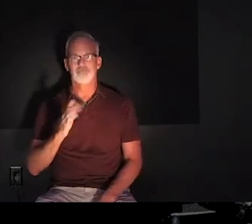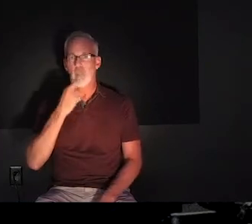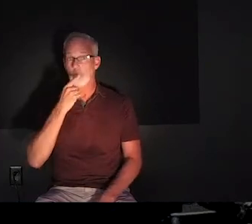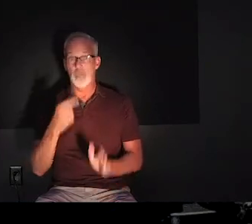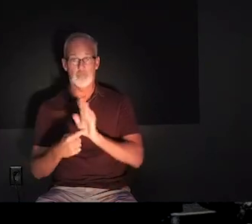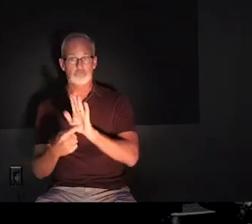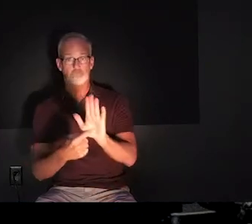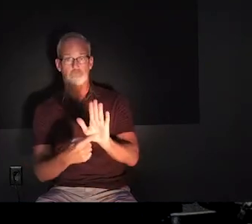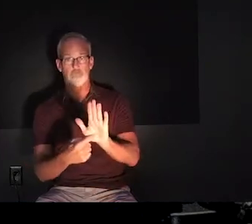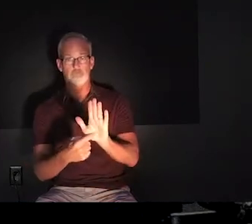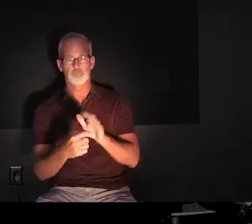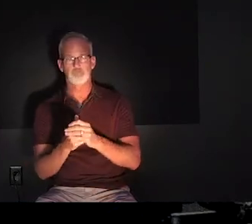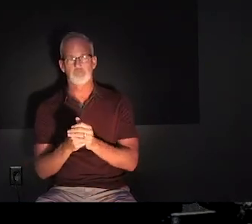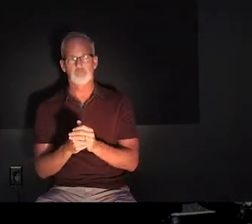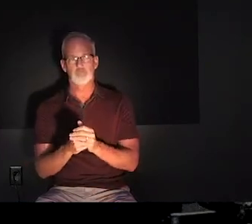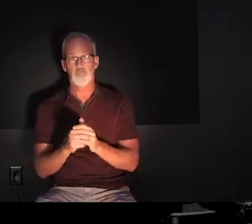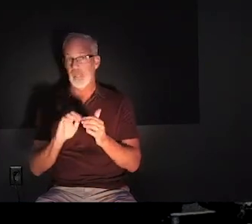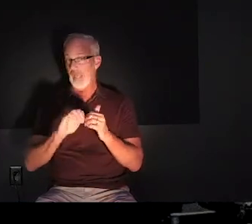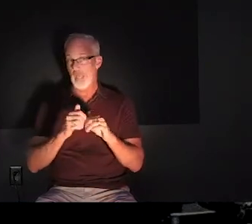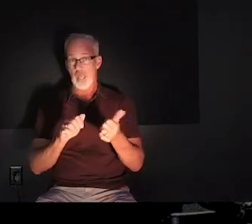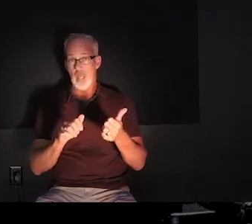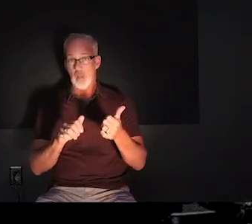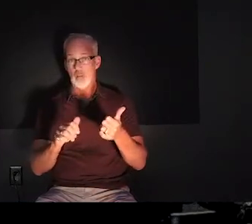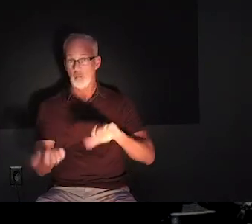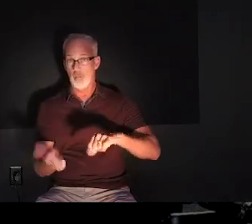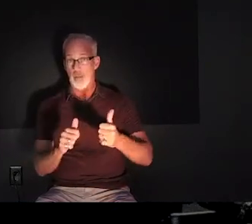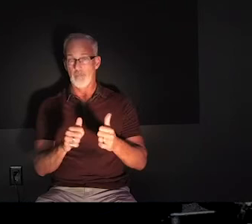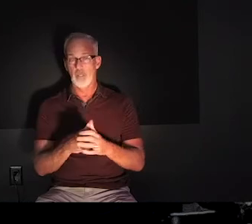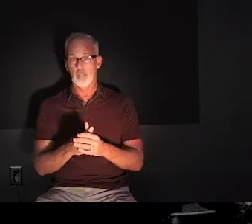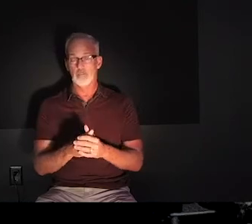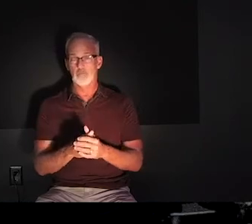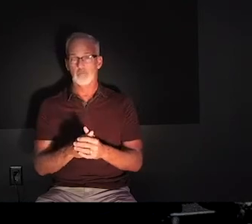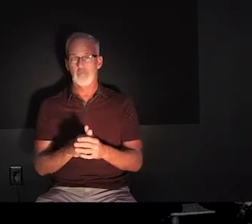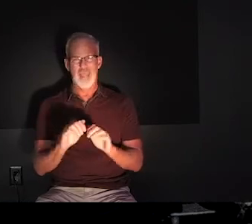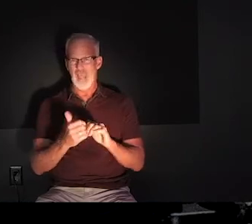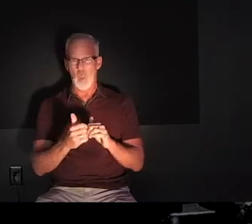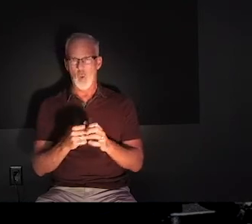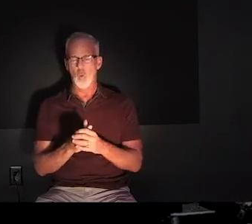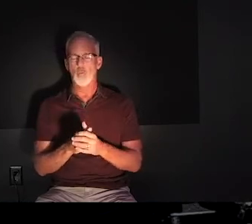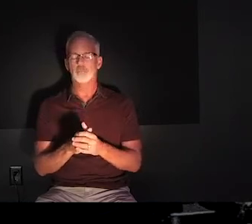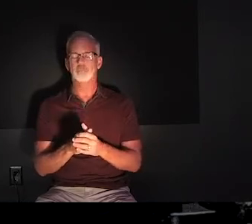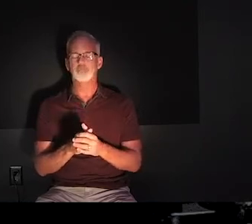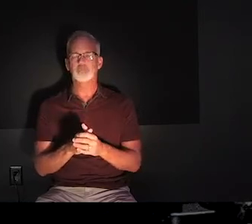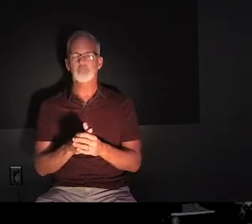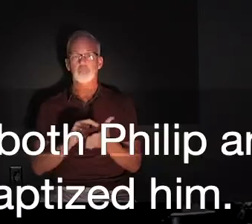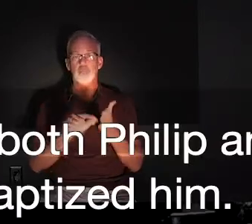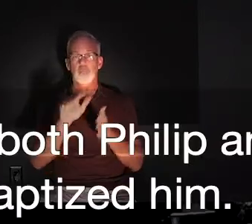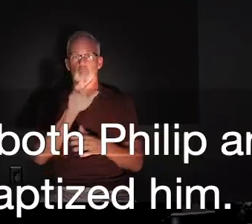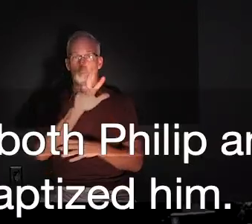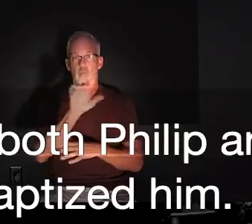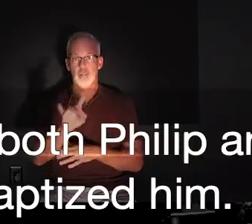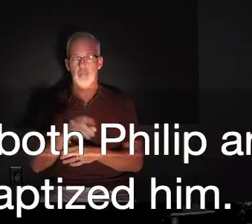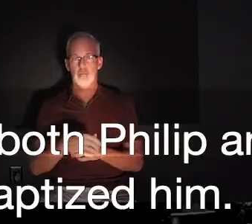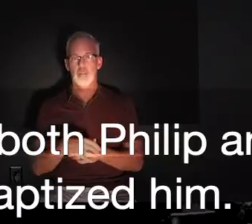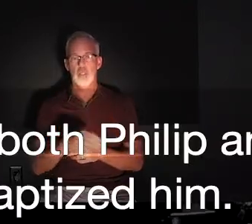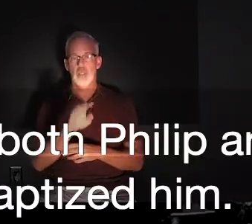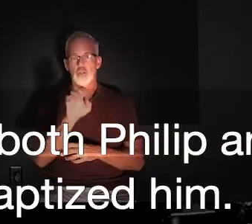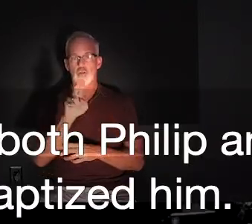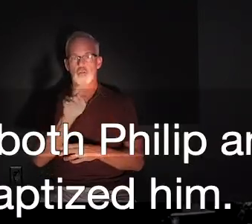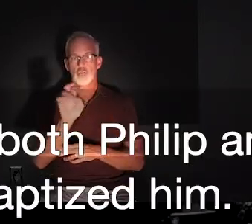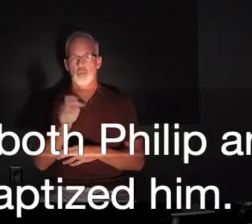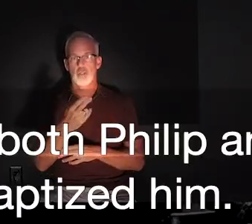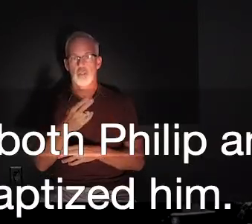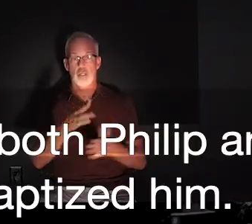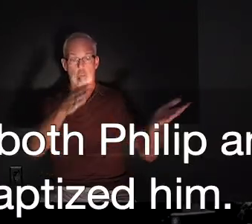How do you need to be baptized? Look back in the text of this scripture in verse 38. And the eunuch went down into